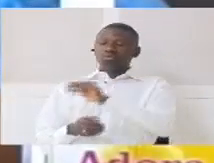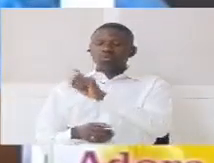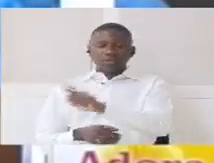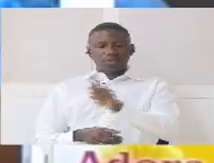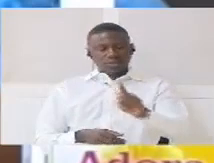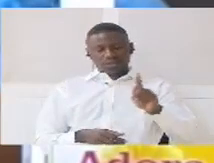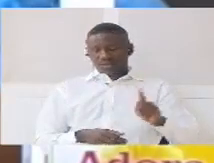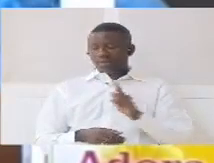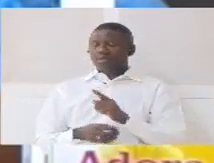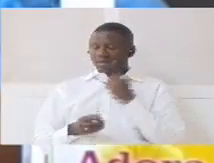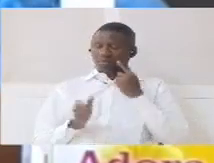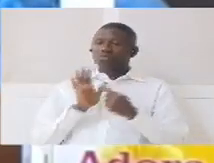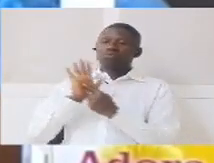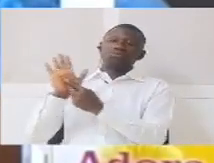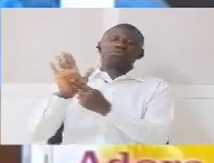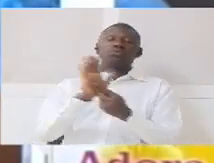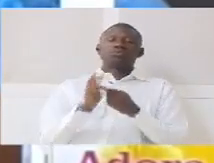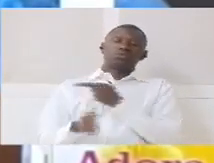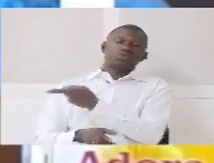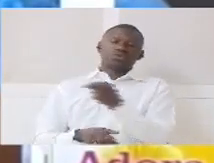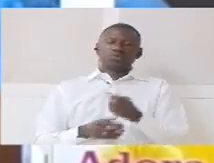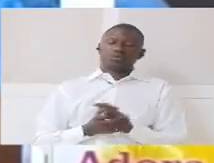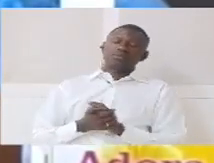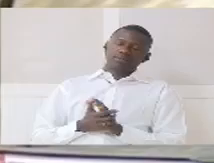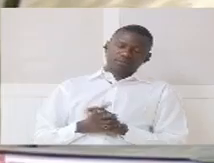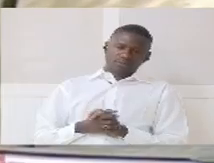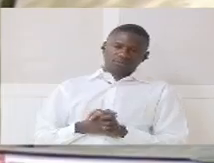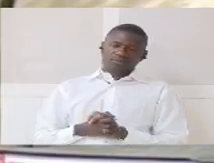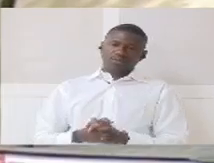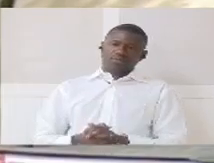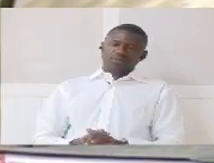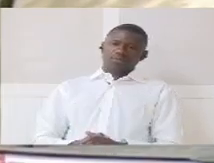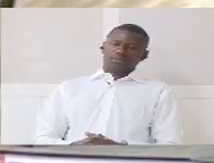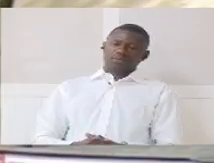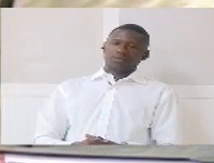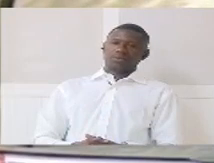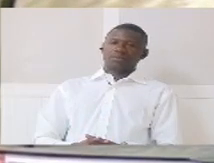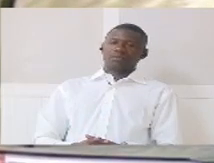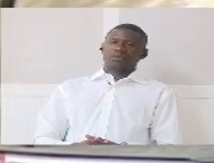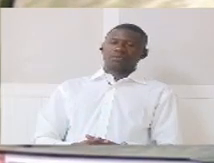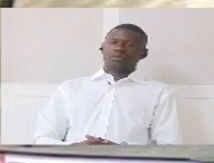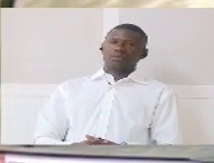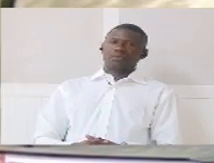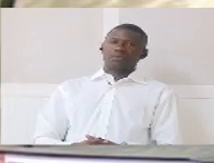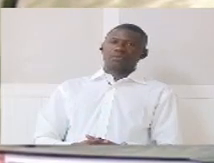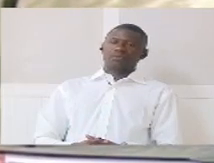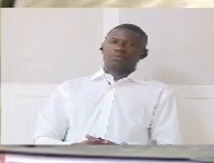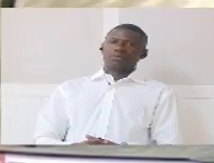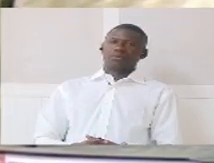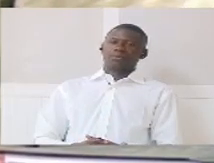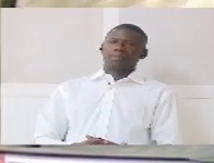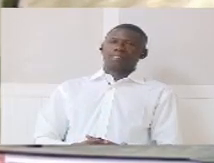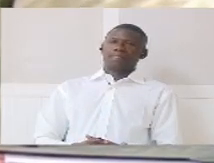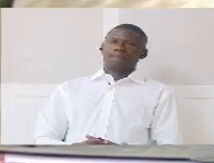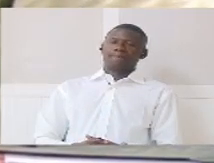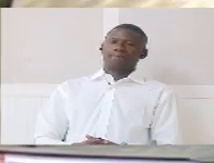And this is how they will show you how to peel onions, how to do the job in the kitchen. They will show you when they are brought into the kitchen.